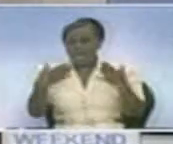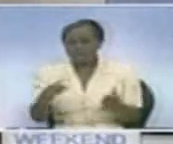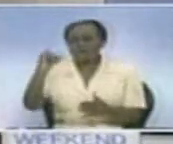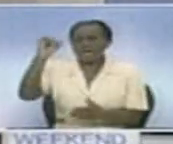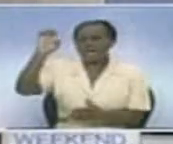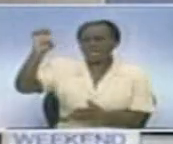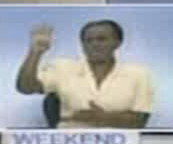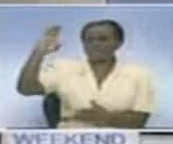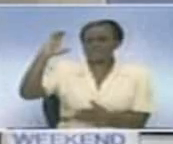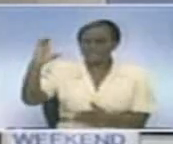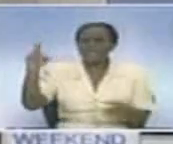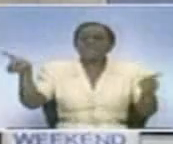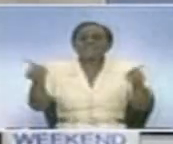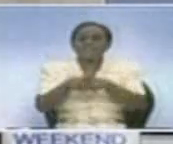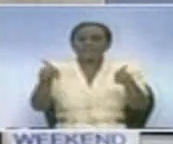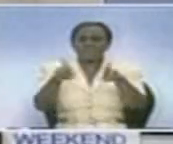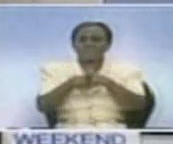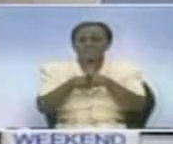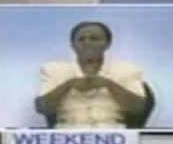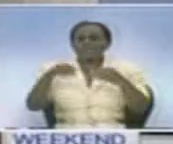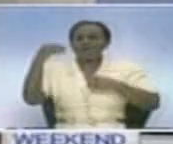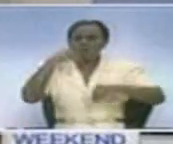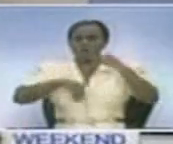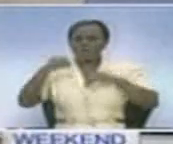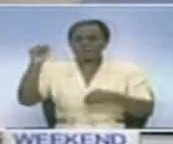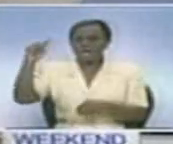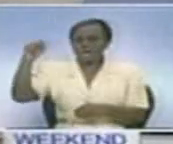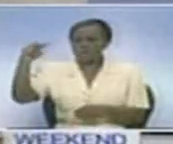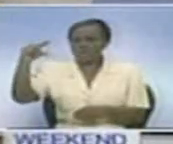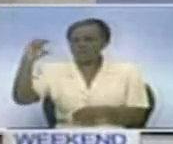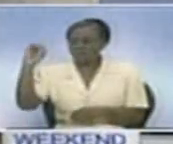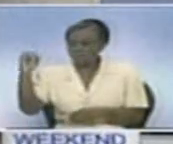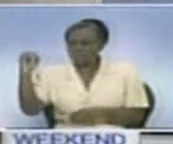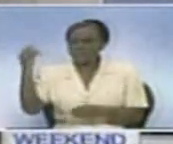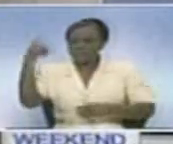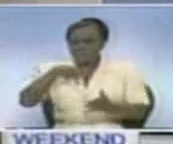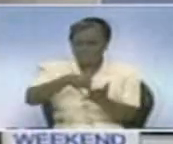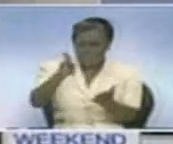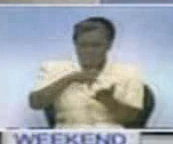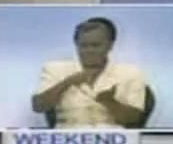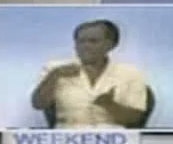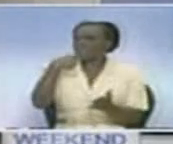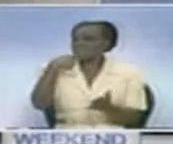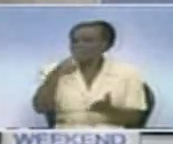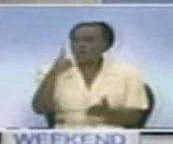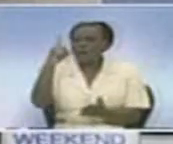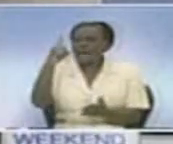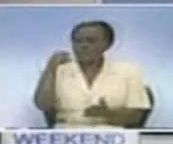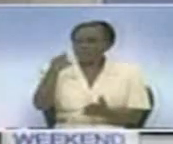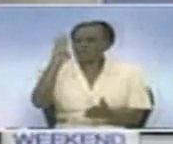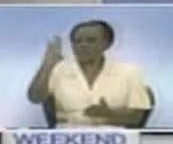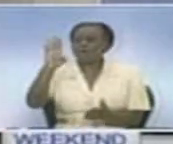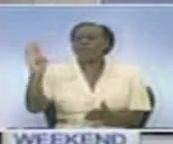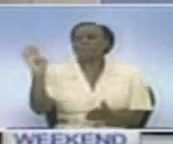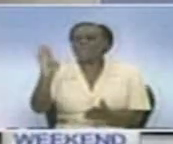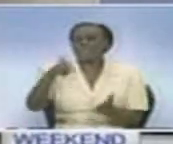IEBC and also with the Anglo leasing payments. Now, on those Anglo leasing payments, they said that only 1.4 billion